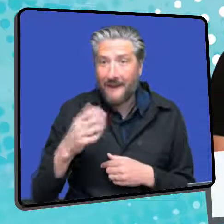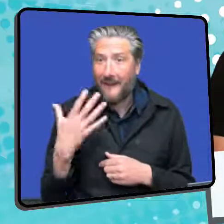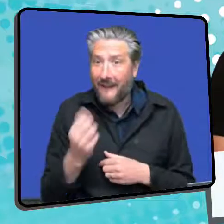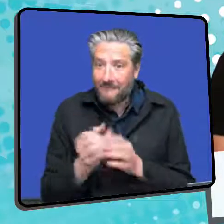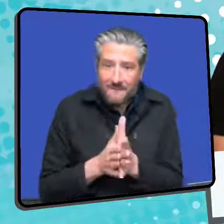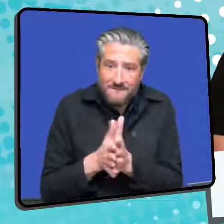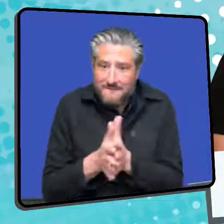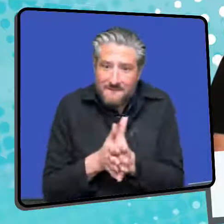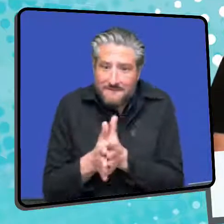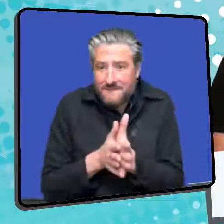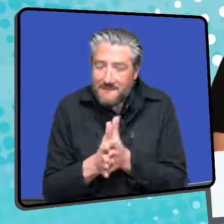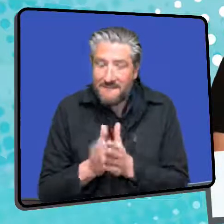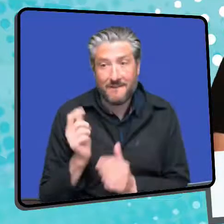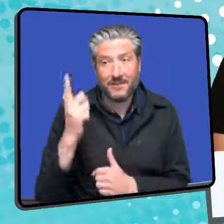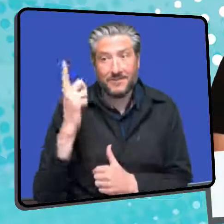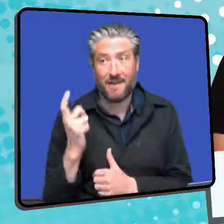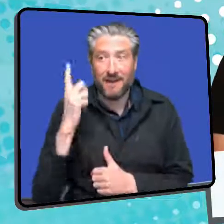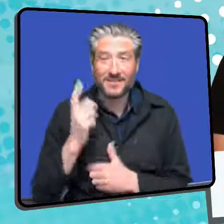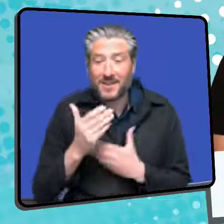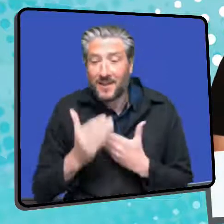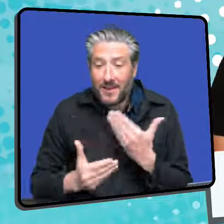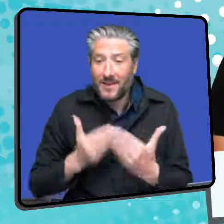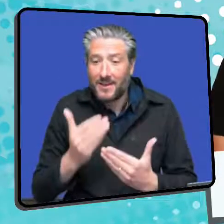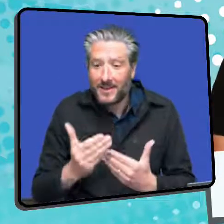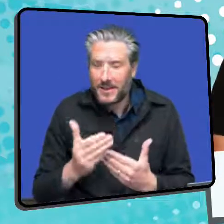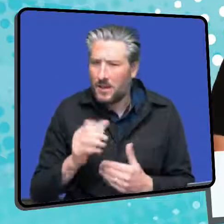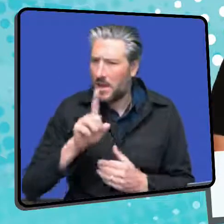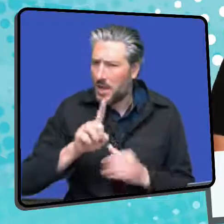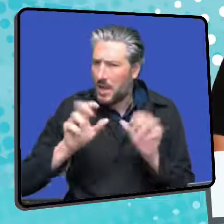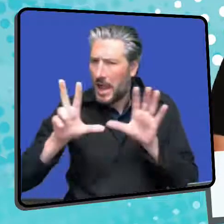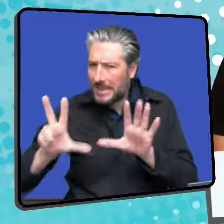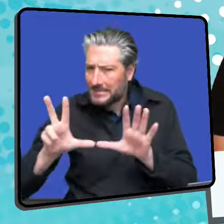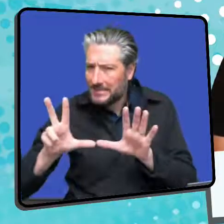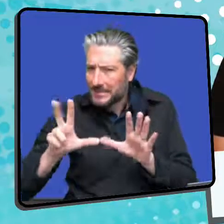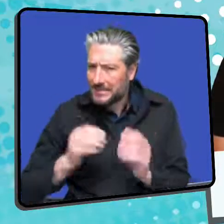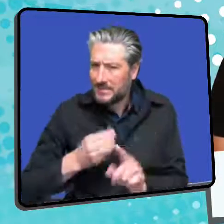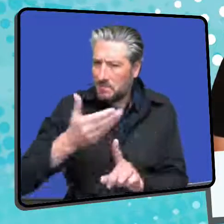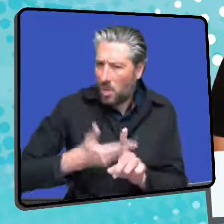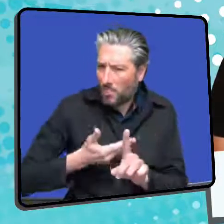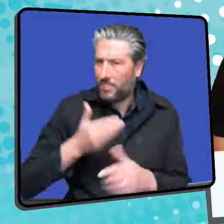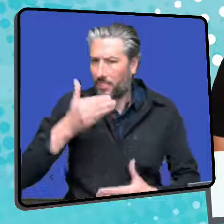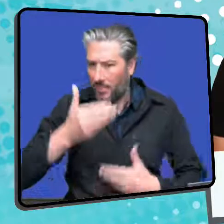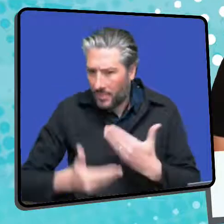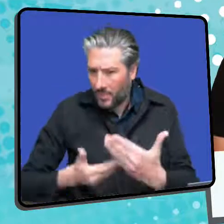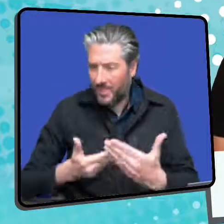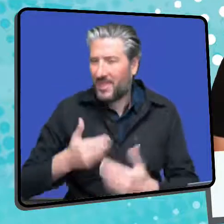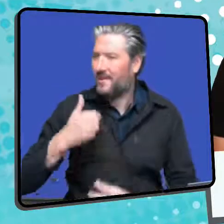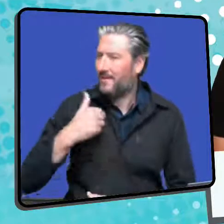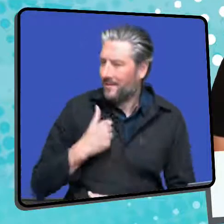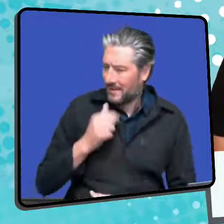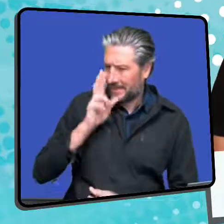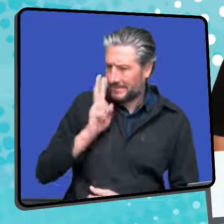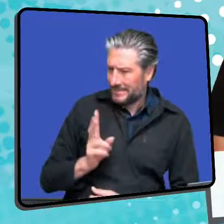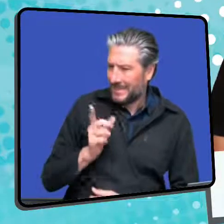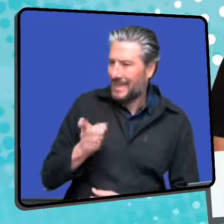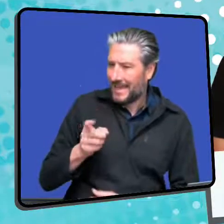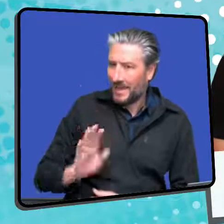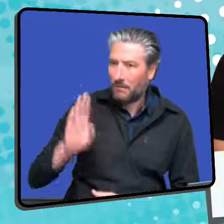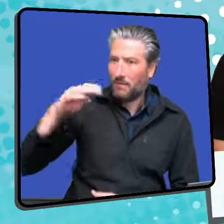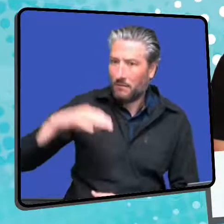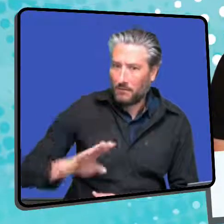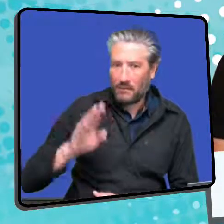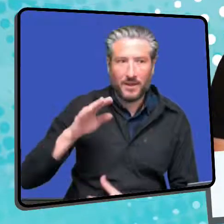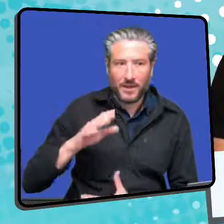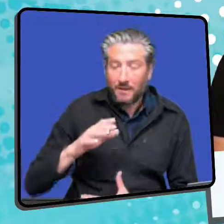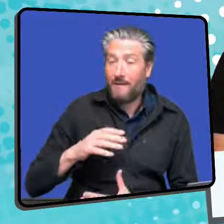the understanding that is 18 months doing this and seeing them through the up and downs of like, I can't do this. Oh, this is great. I